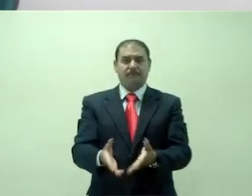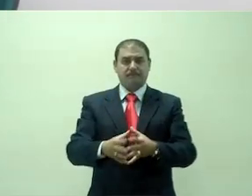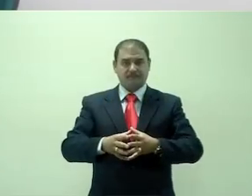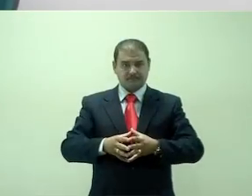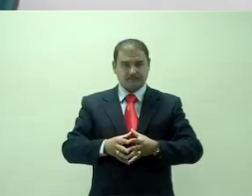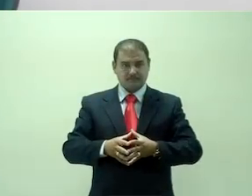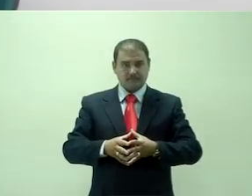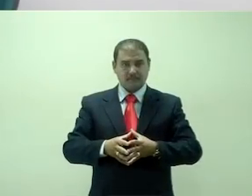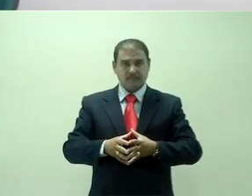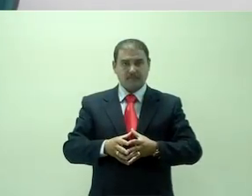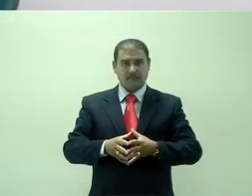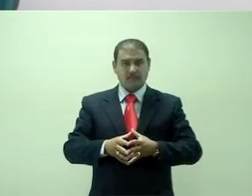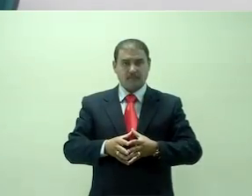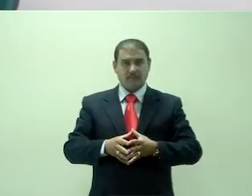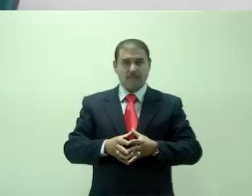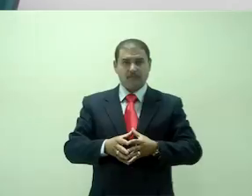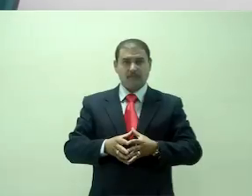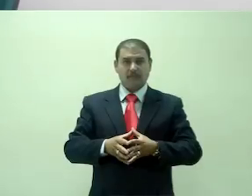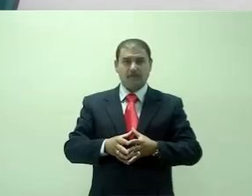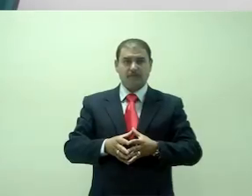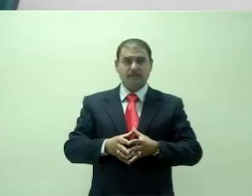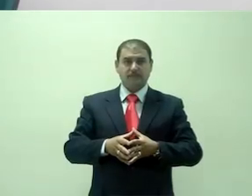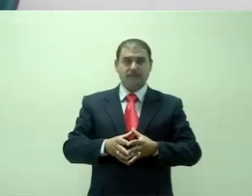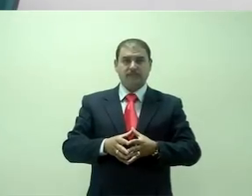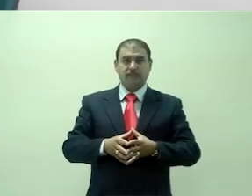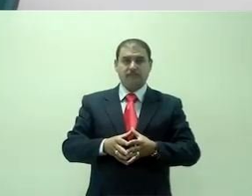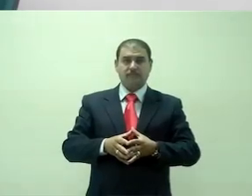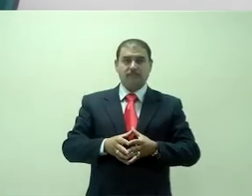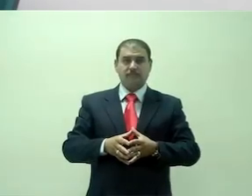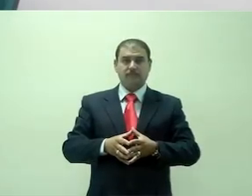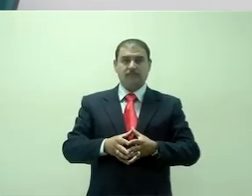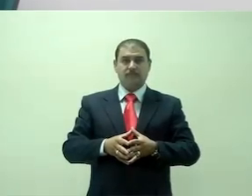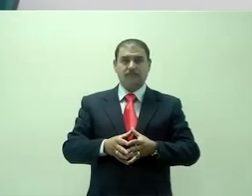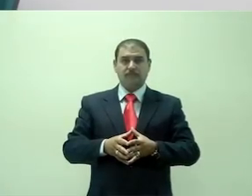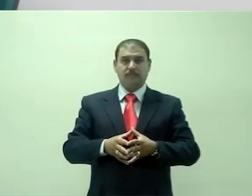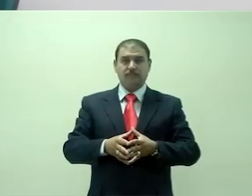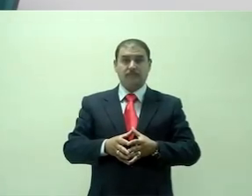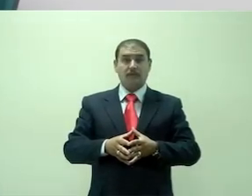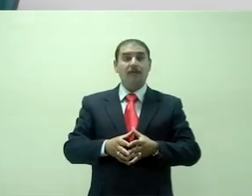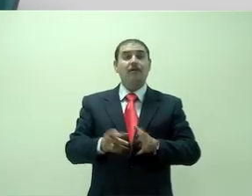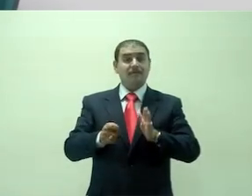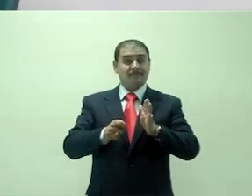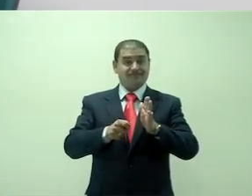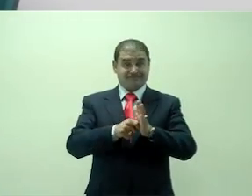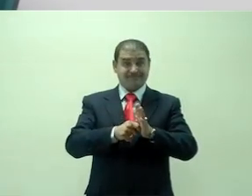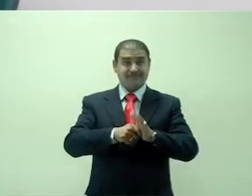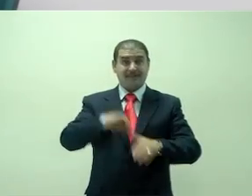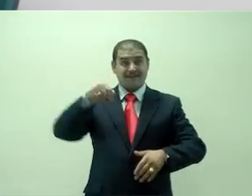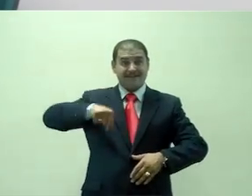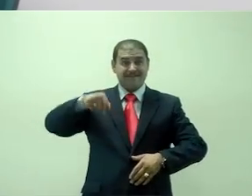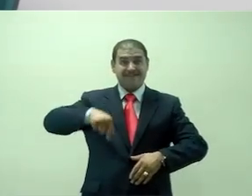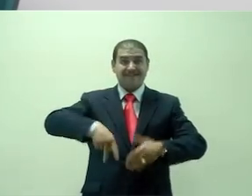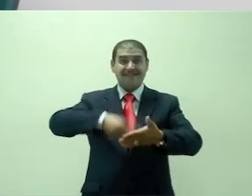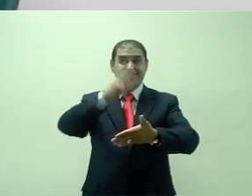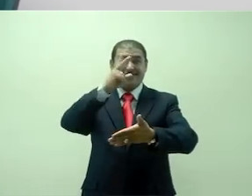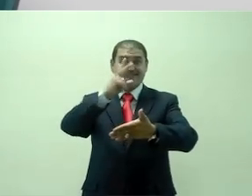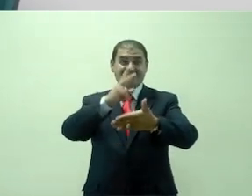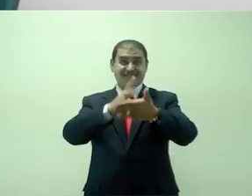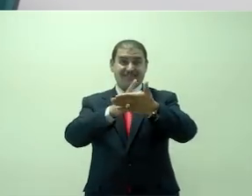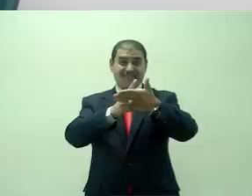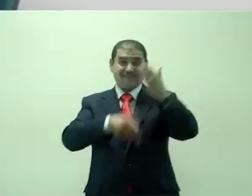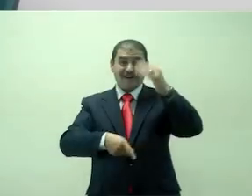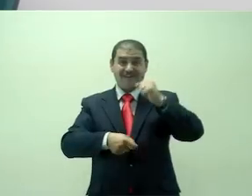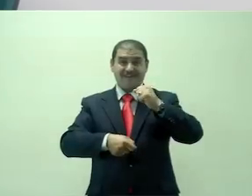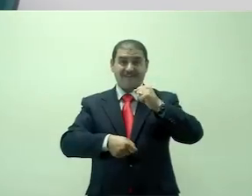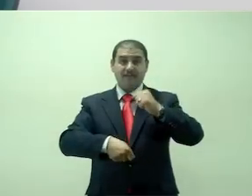introducing and reiterating the need for focusing on issues relating to disabilities, not only in terms of